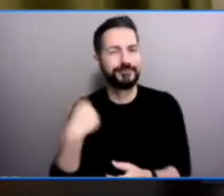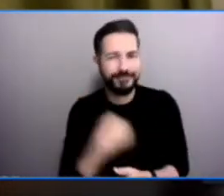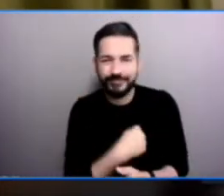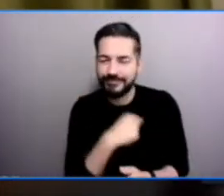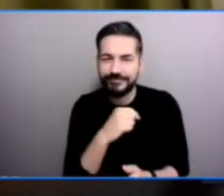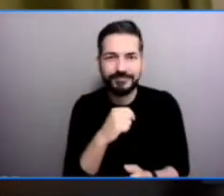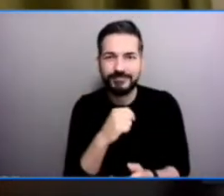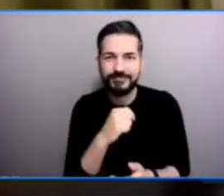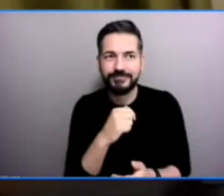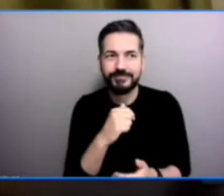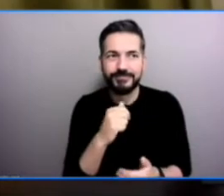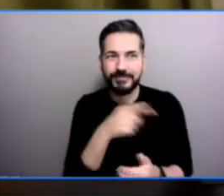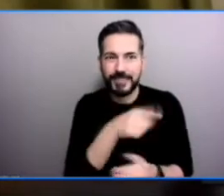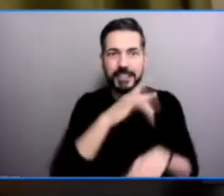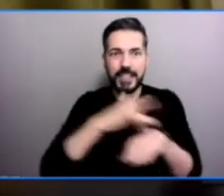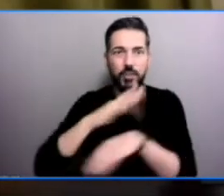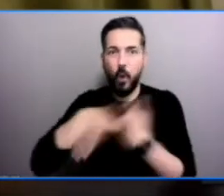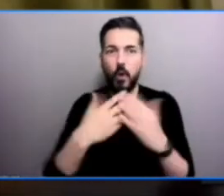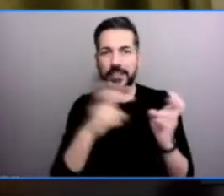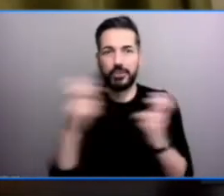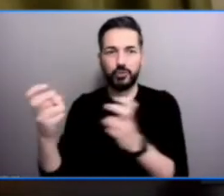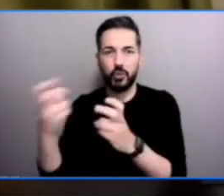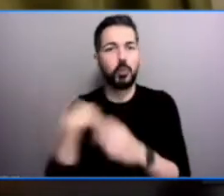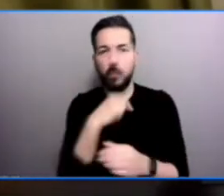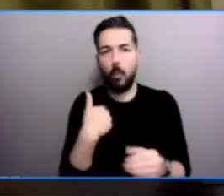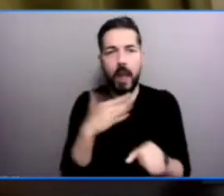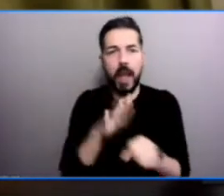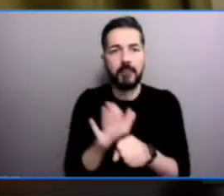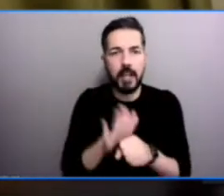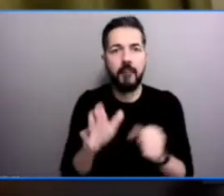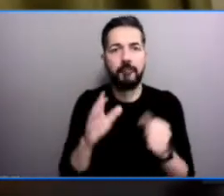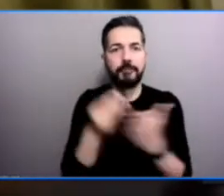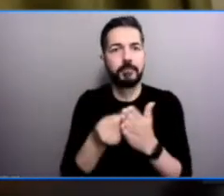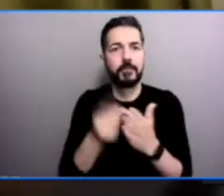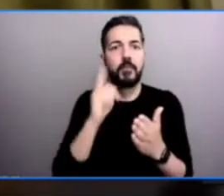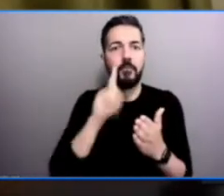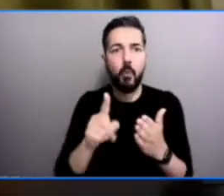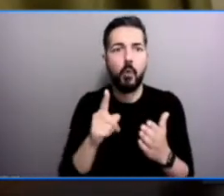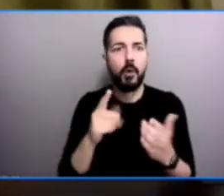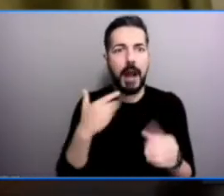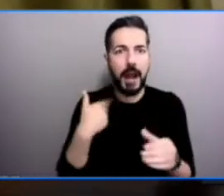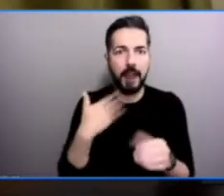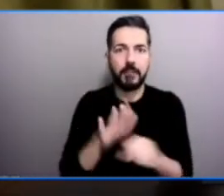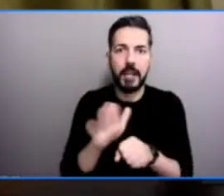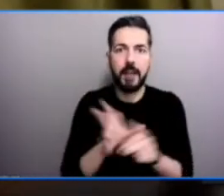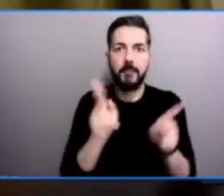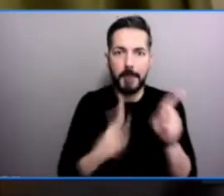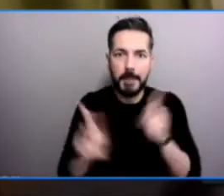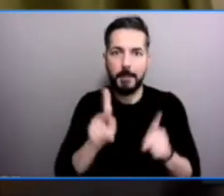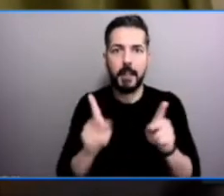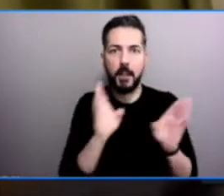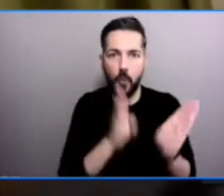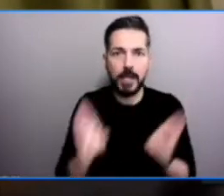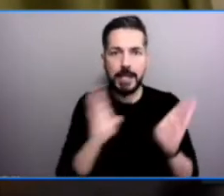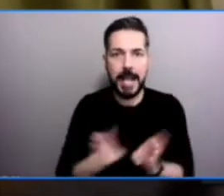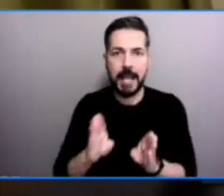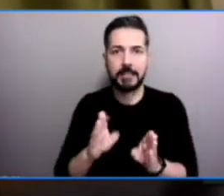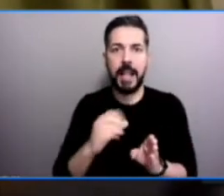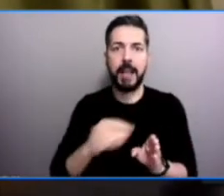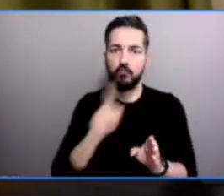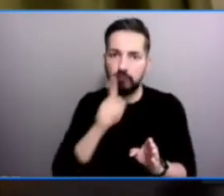into Nebraska, because I will always fight to remove slavery from any constitution for free.